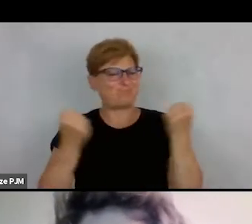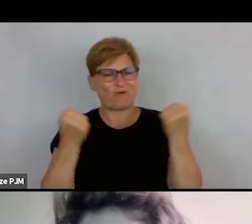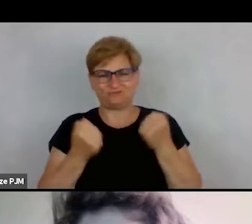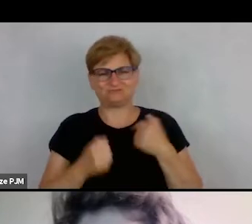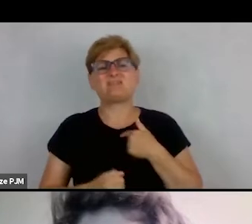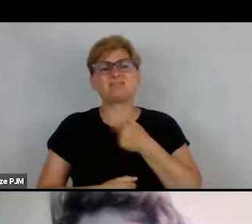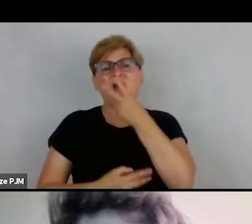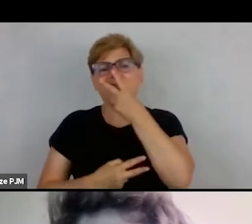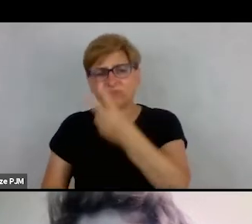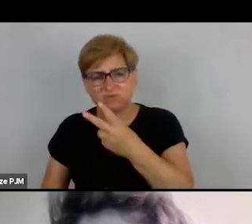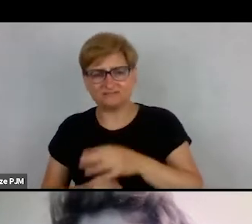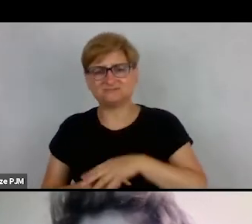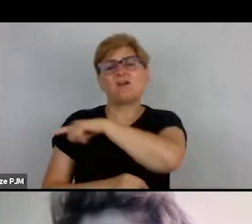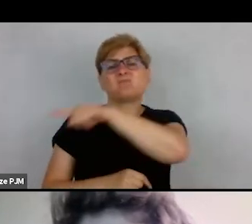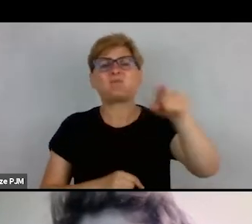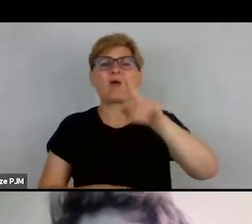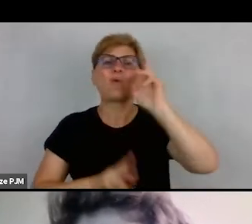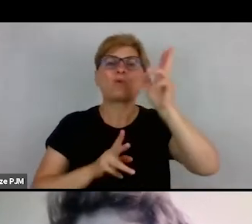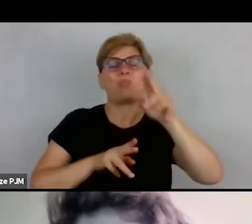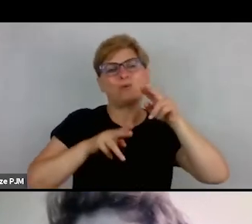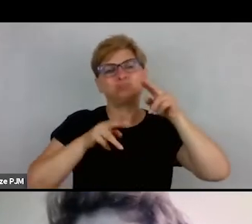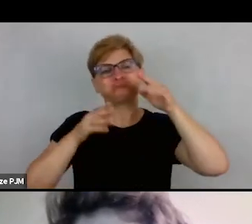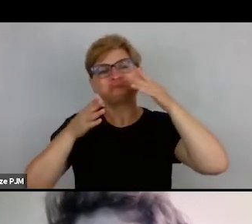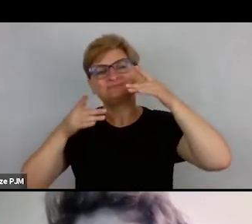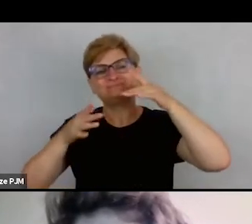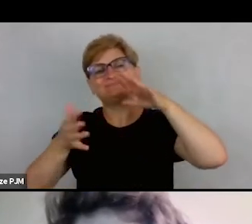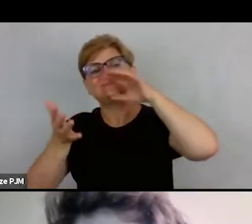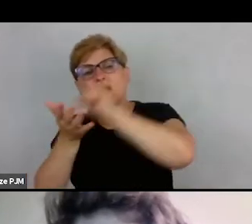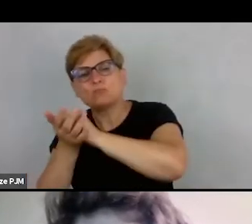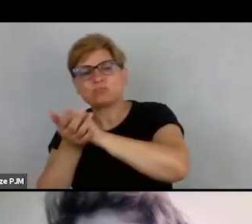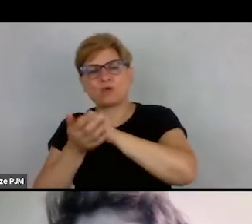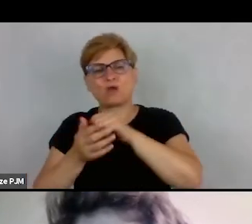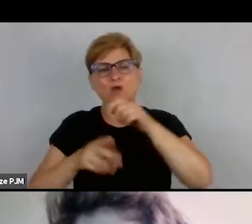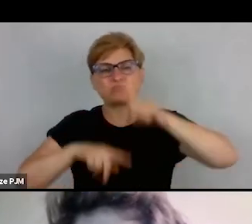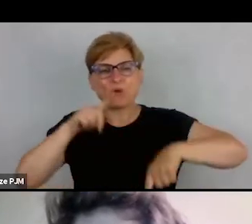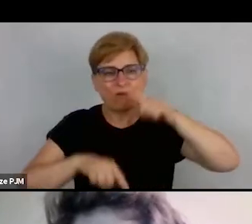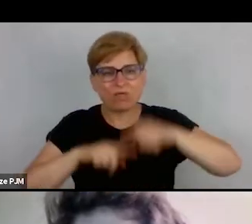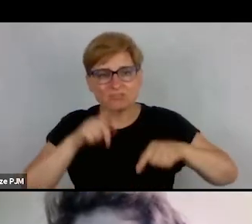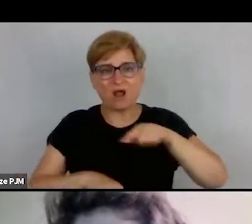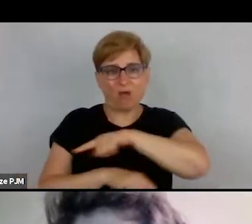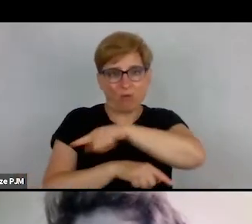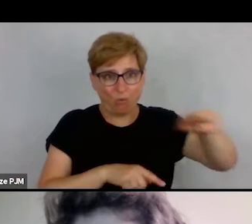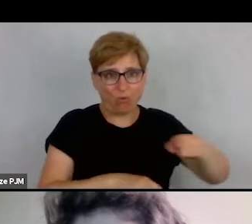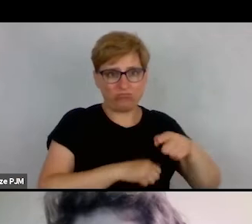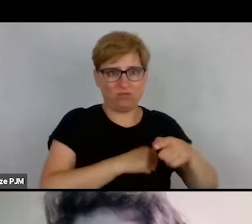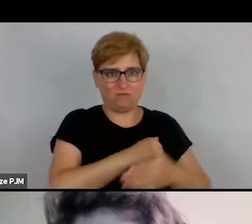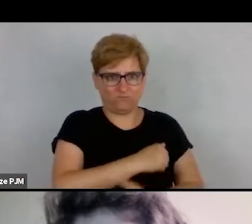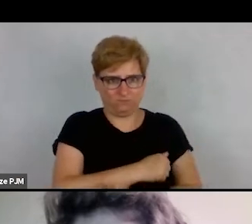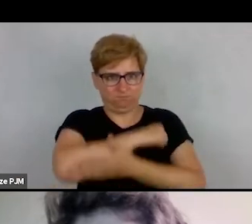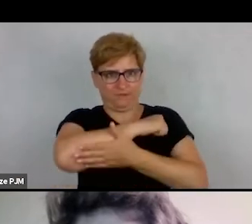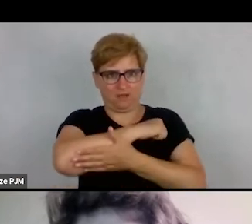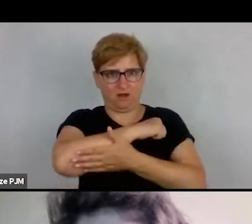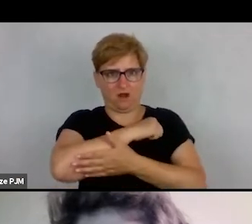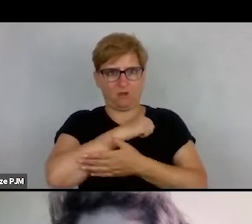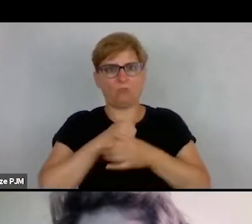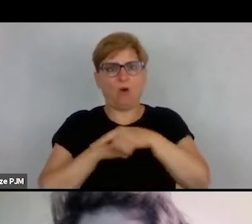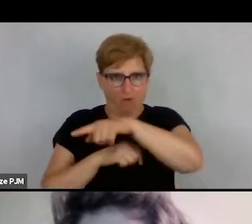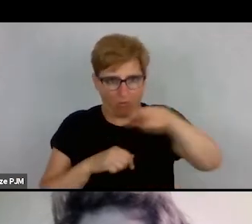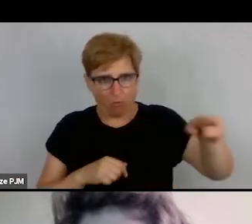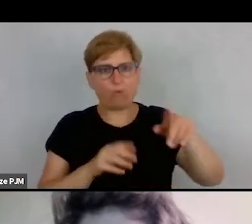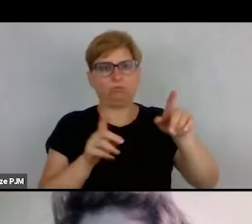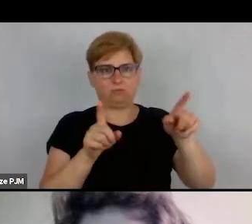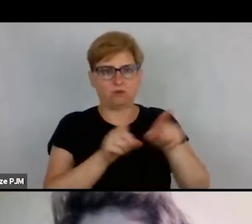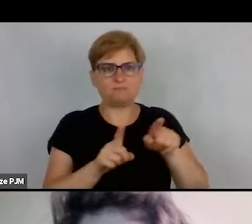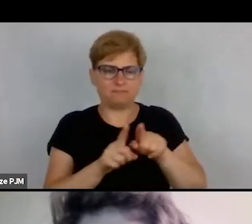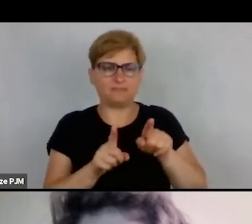with most men in most communities is, under the right circumstances, they recognize the ways in which current